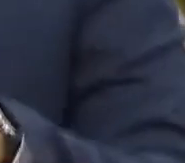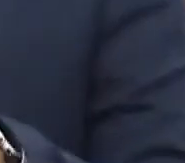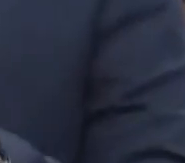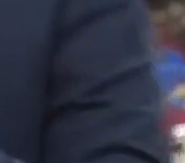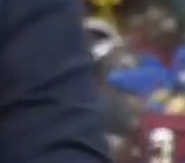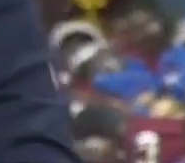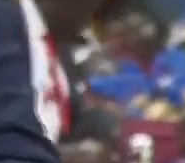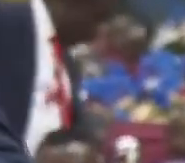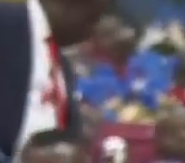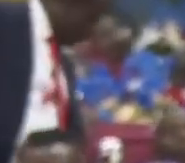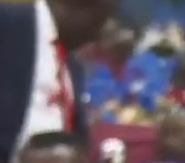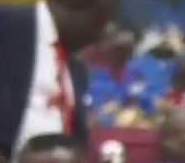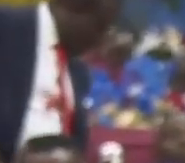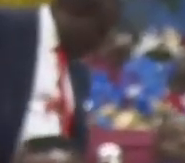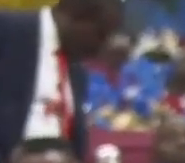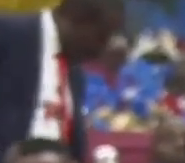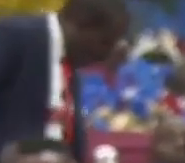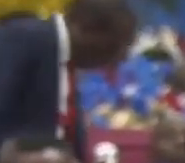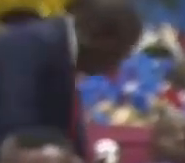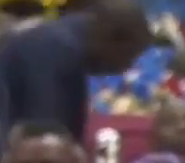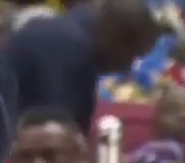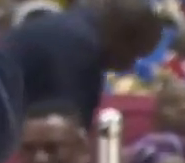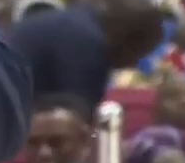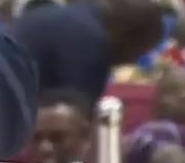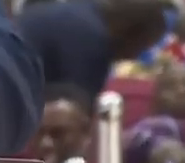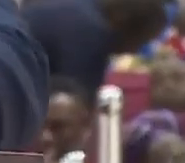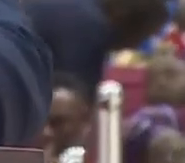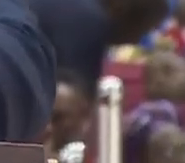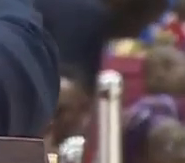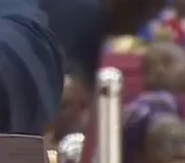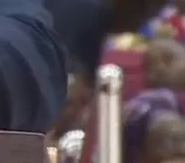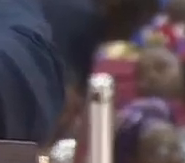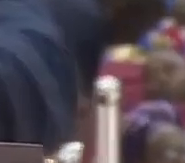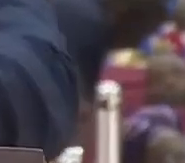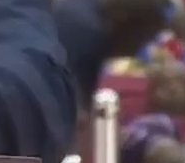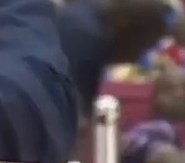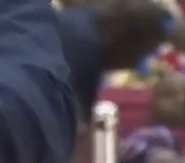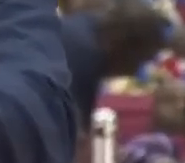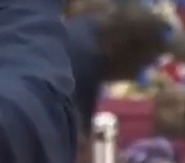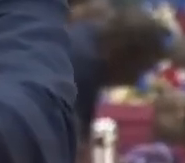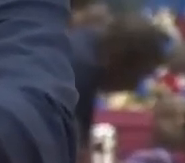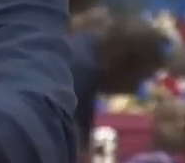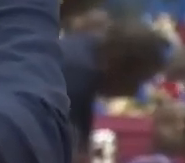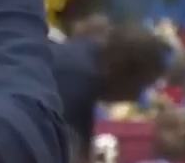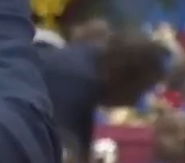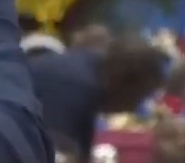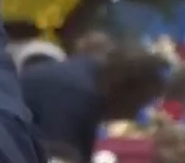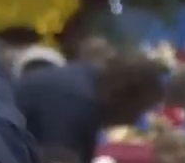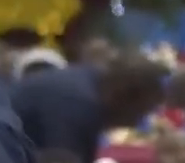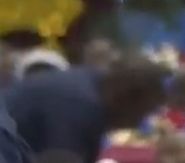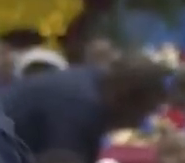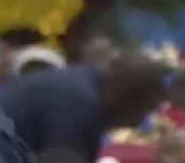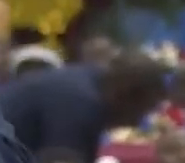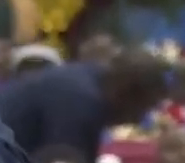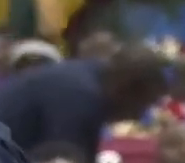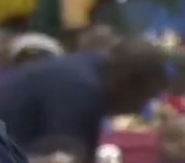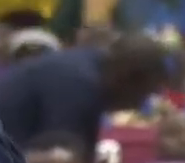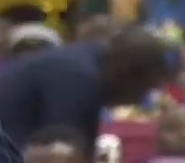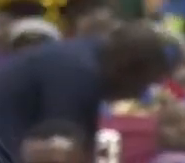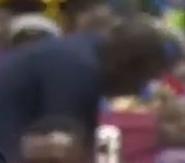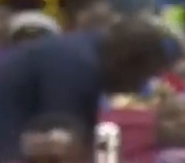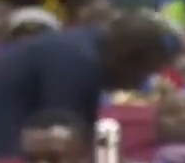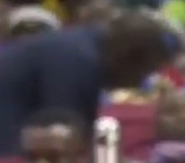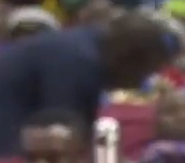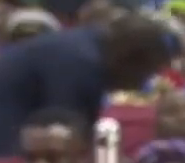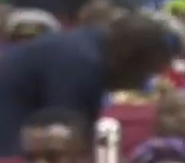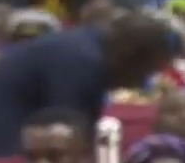Once again, this is the May Holy Ghost service with the theme, In Partnership with Fire.